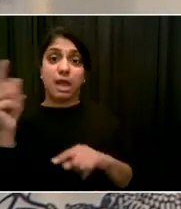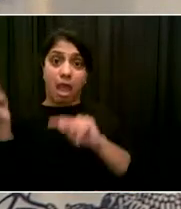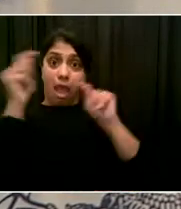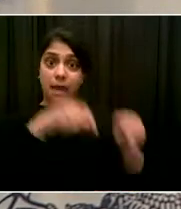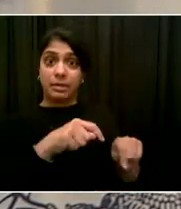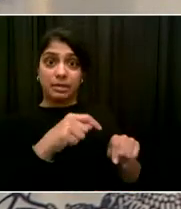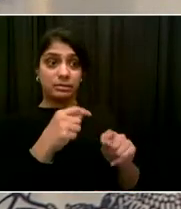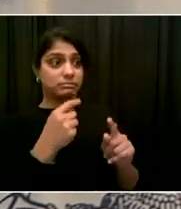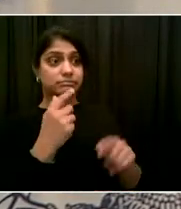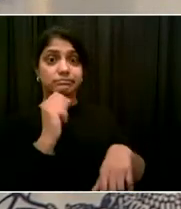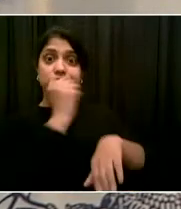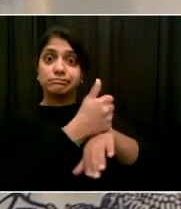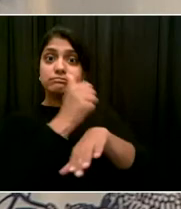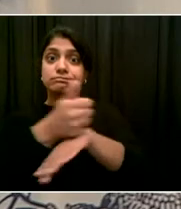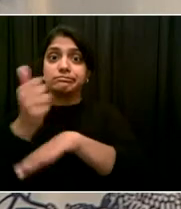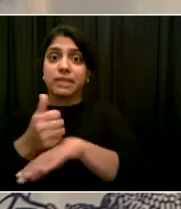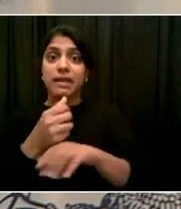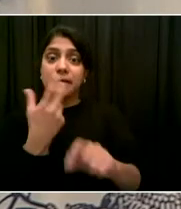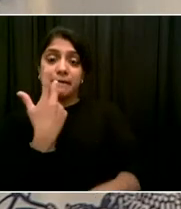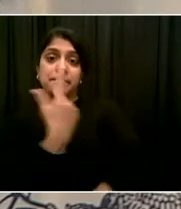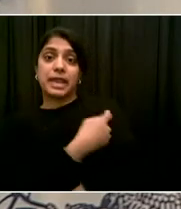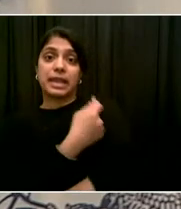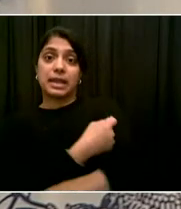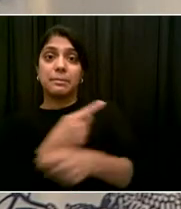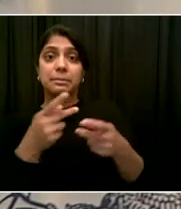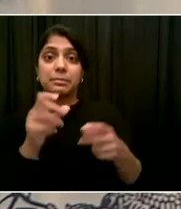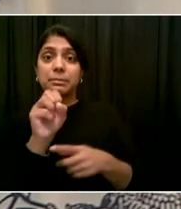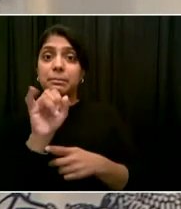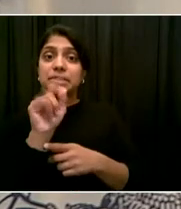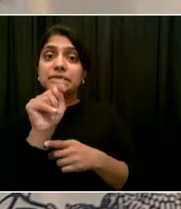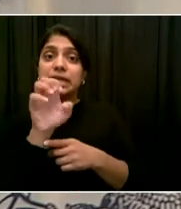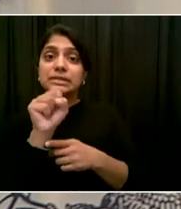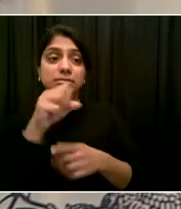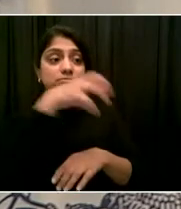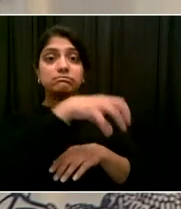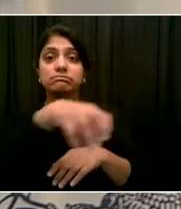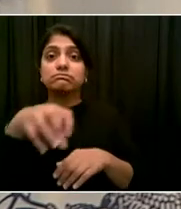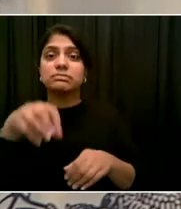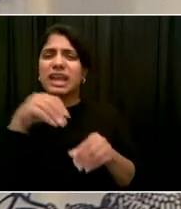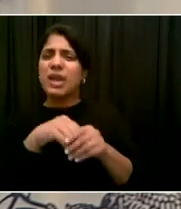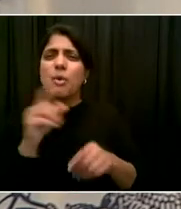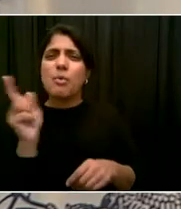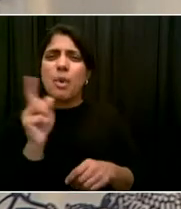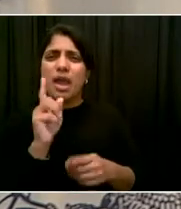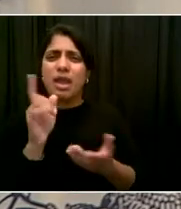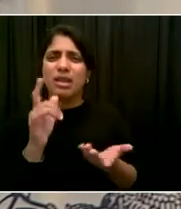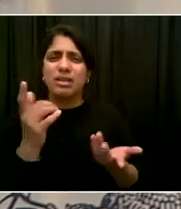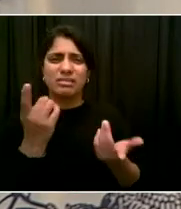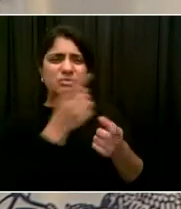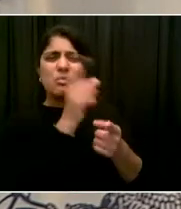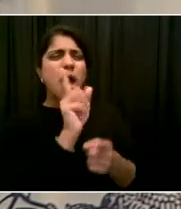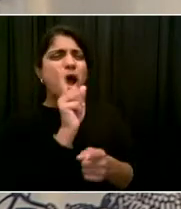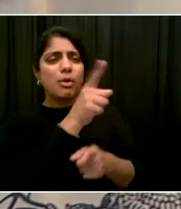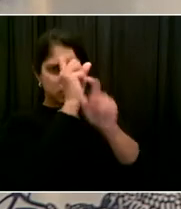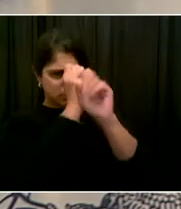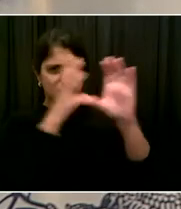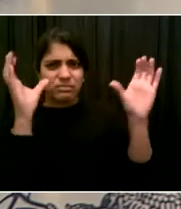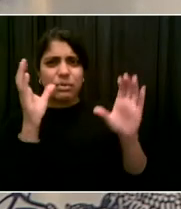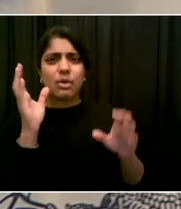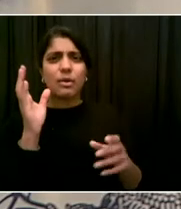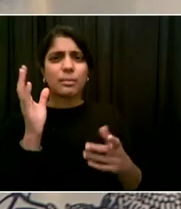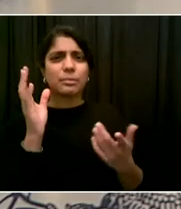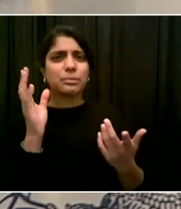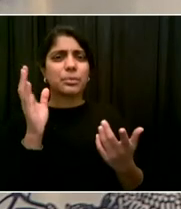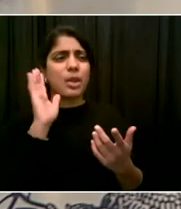site, I wonder, what do you envision as to how effective that can be, given that people have developed a pattern